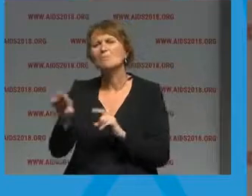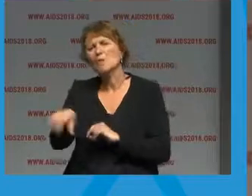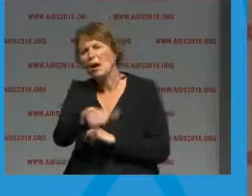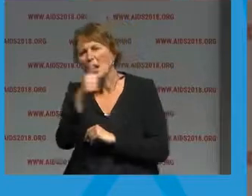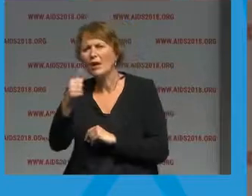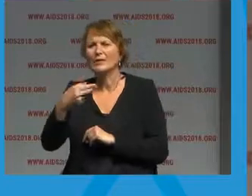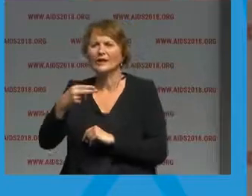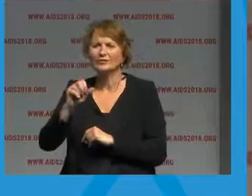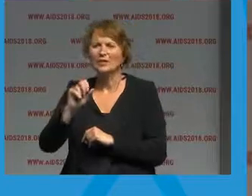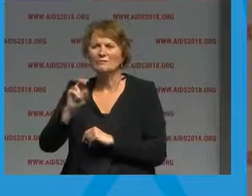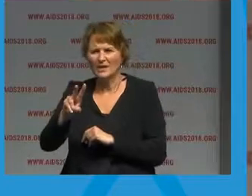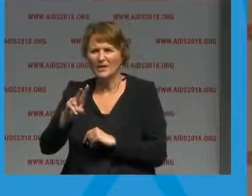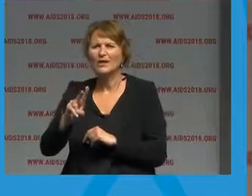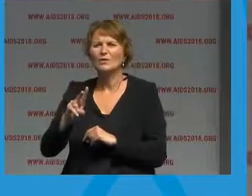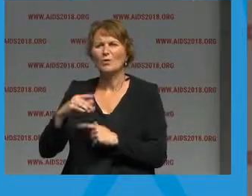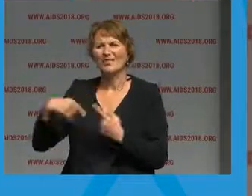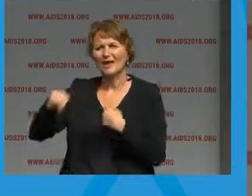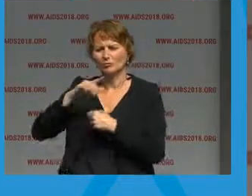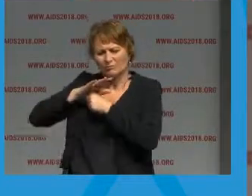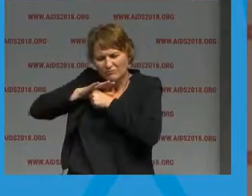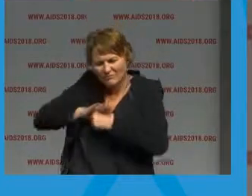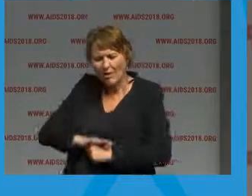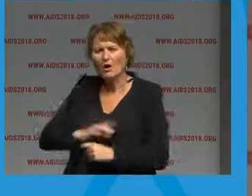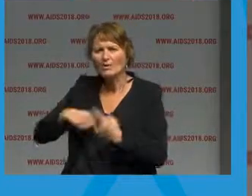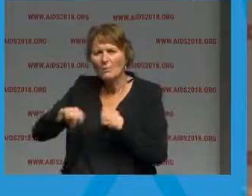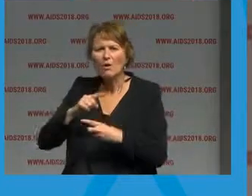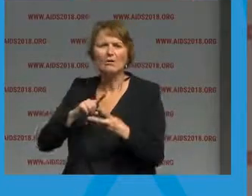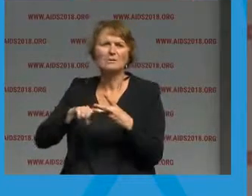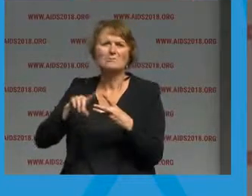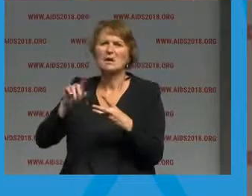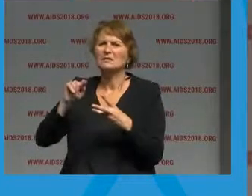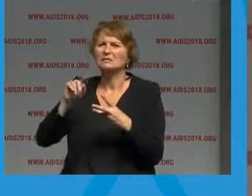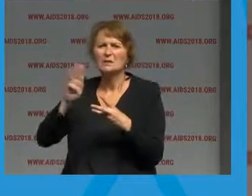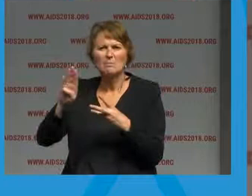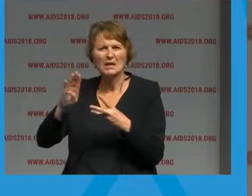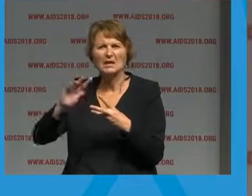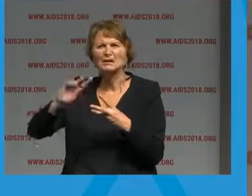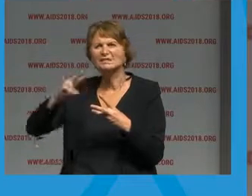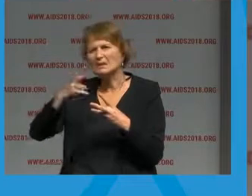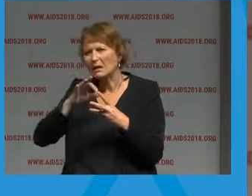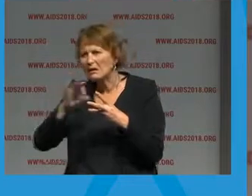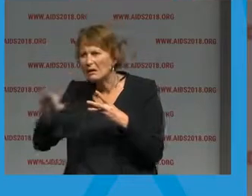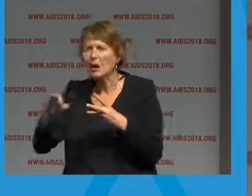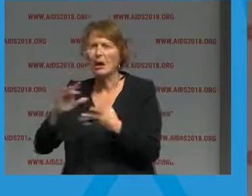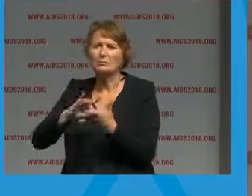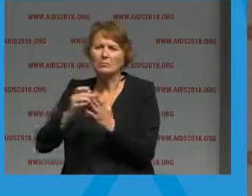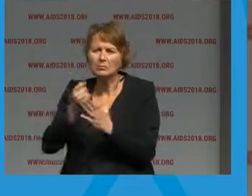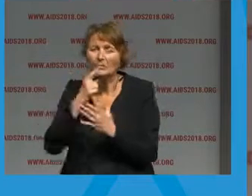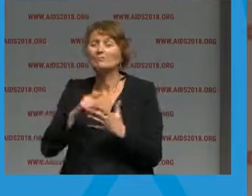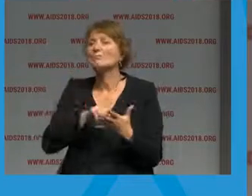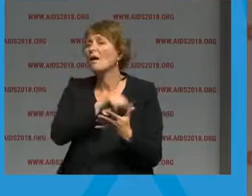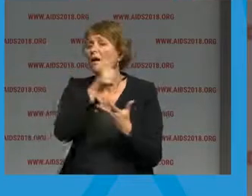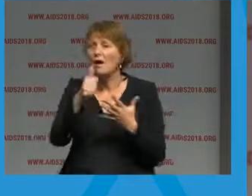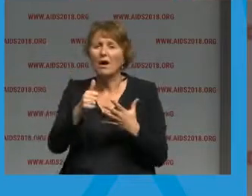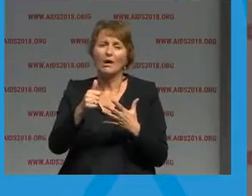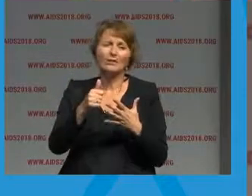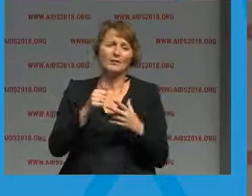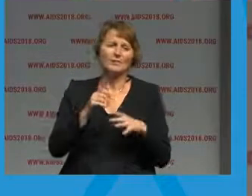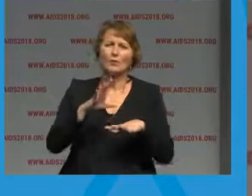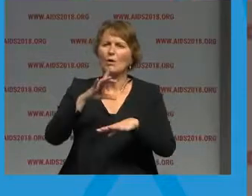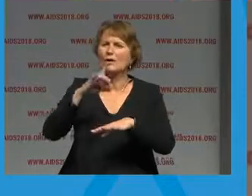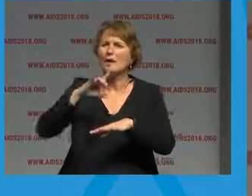and it will happen with second-line anti-tuberculosis drugs, and new therapies for malignancies, malaria,